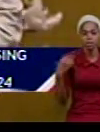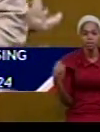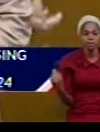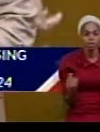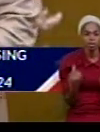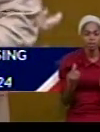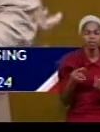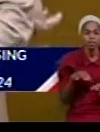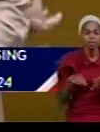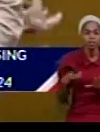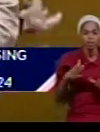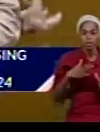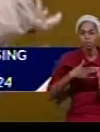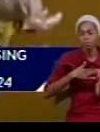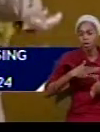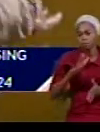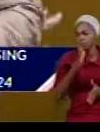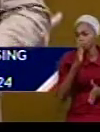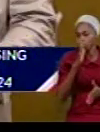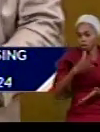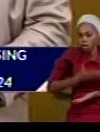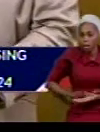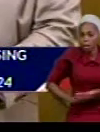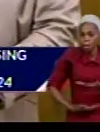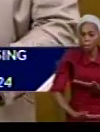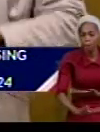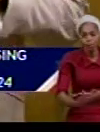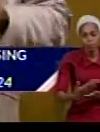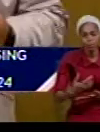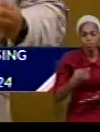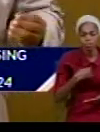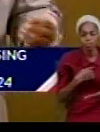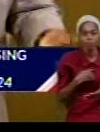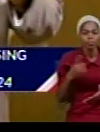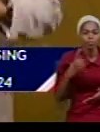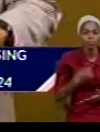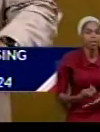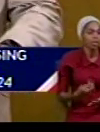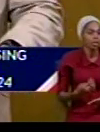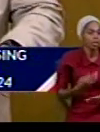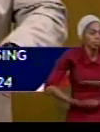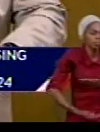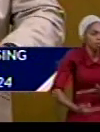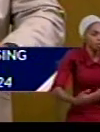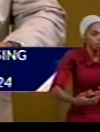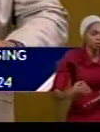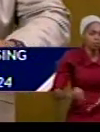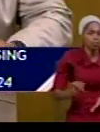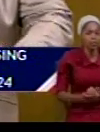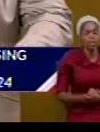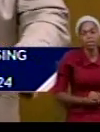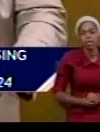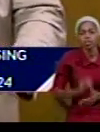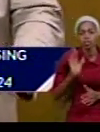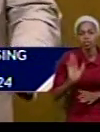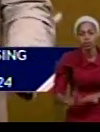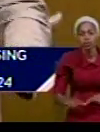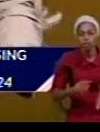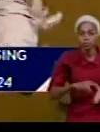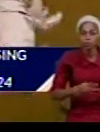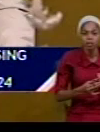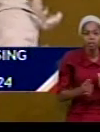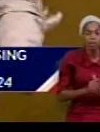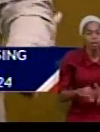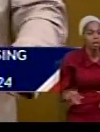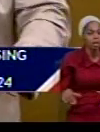my mother conceive me." The very birth of that child meant that another sinner had been added to the world. And